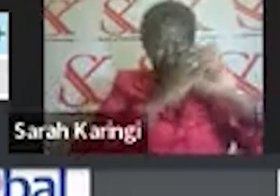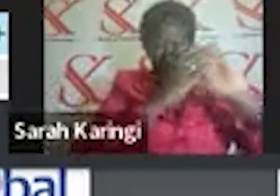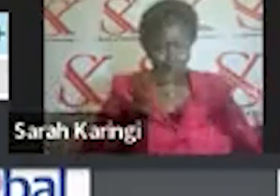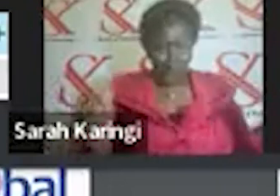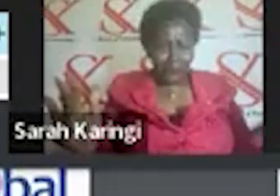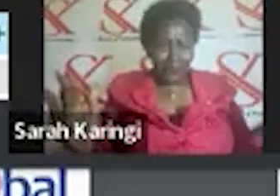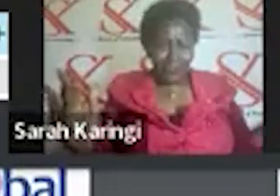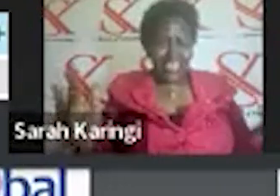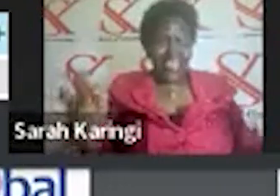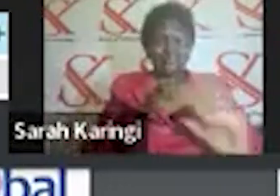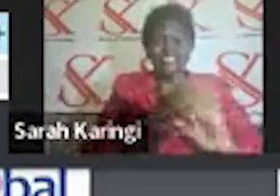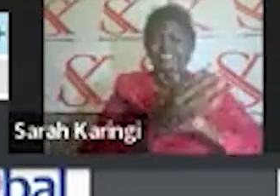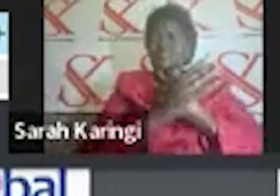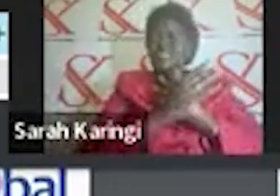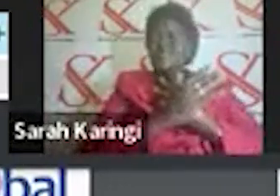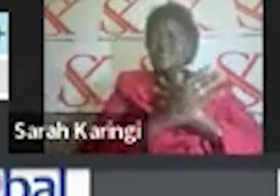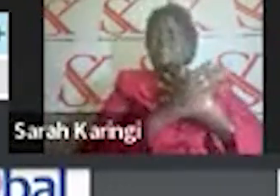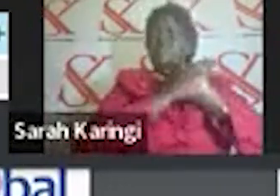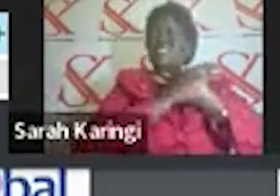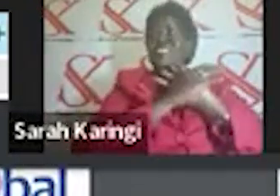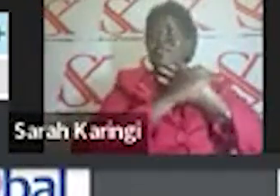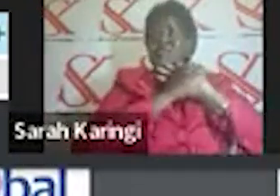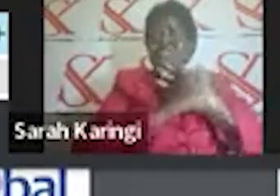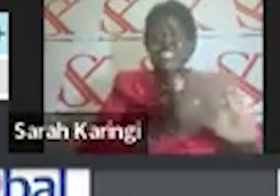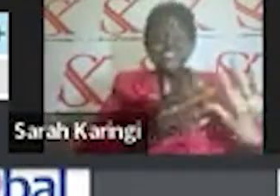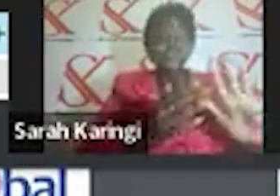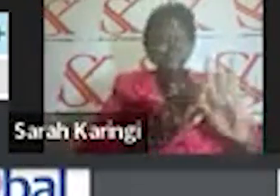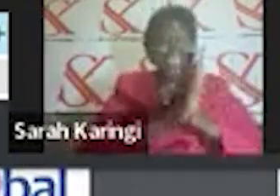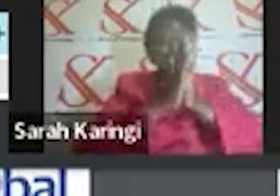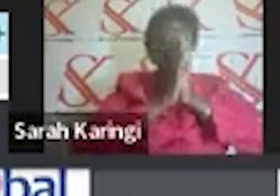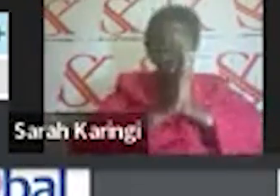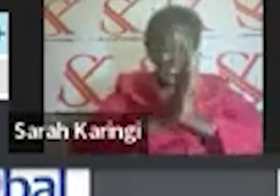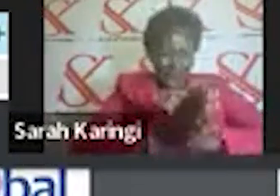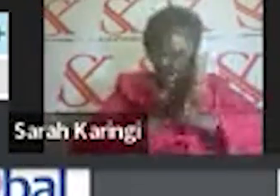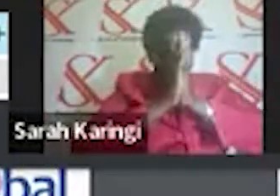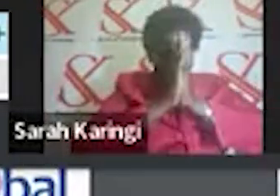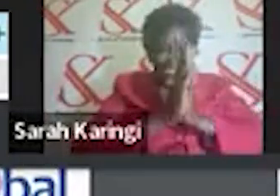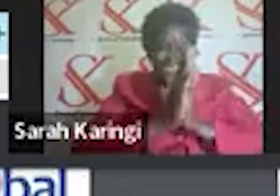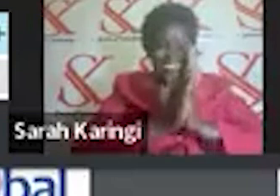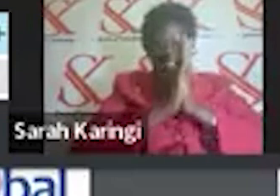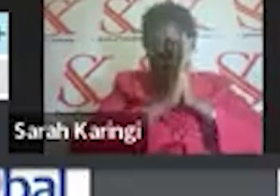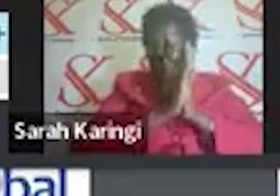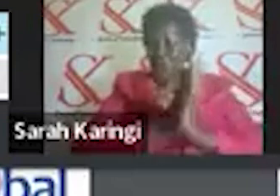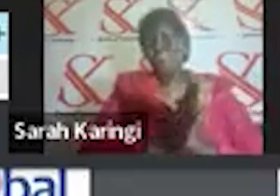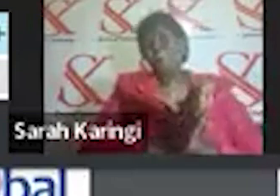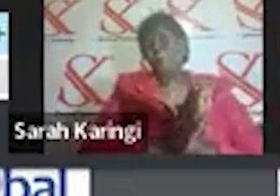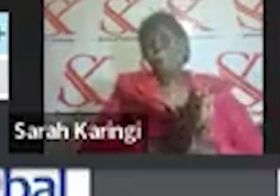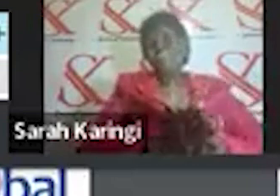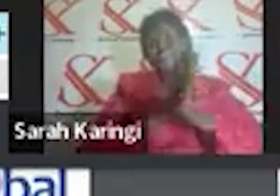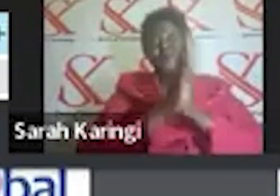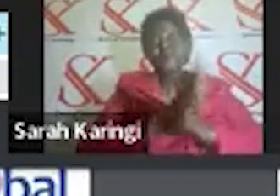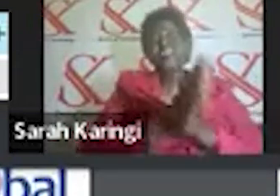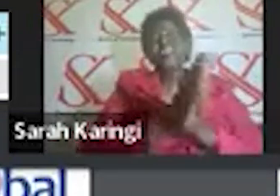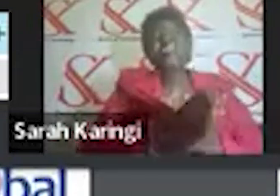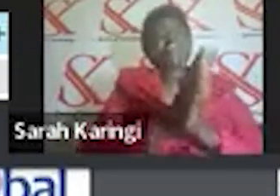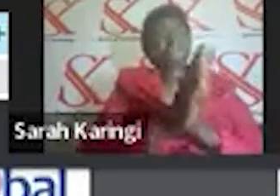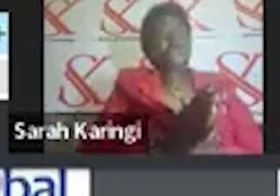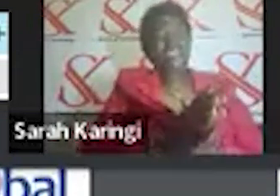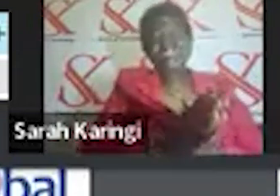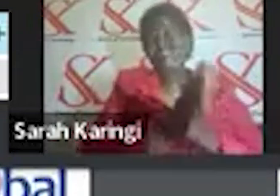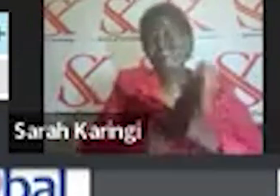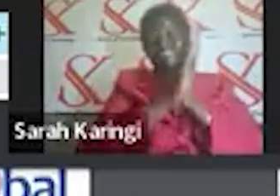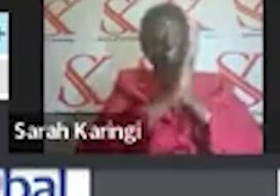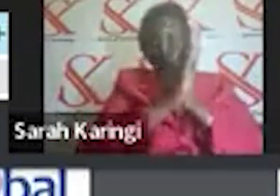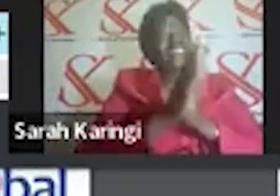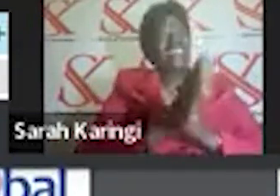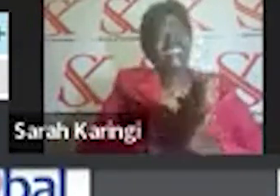seeing people grow. And anybody knows, even when they come to leadership, I make sure that I lead so well. And those people who are here, they know